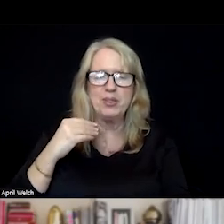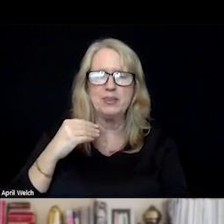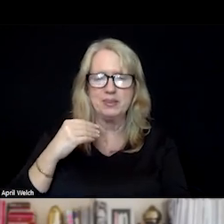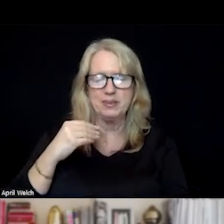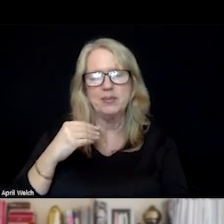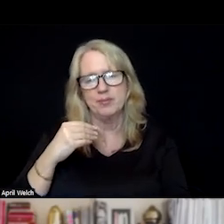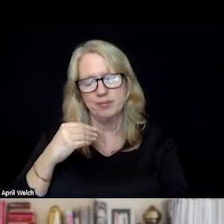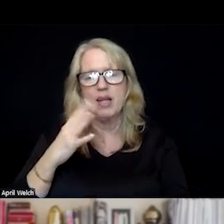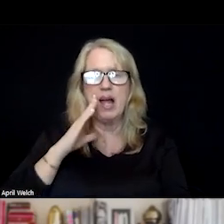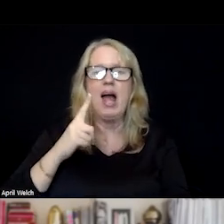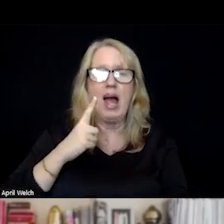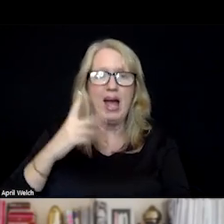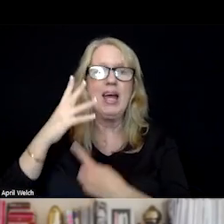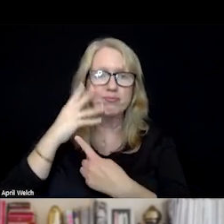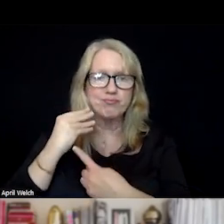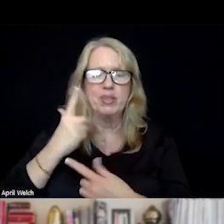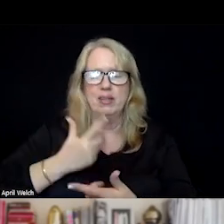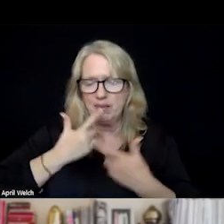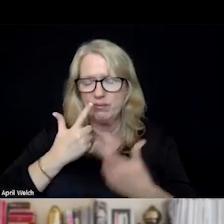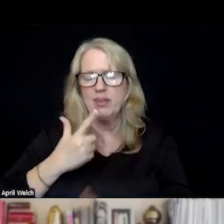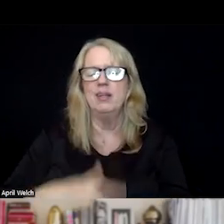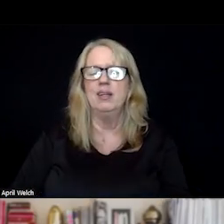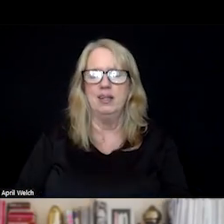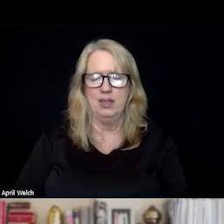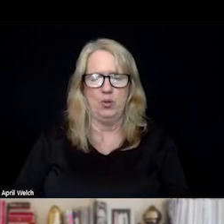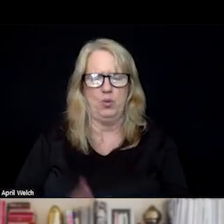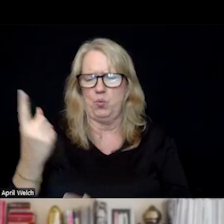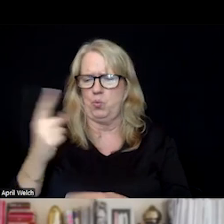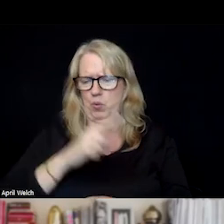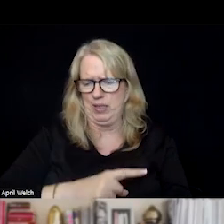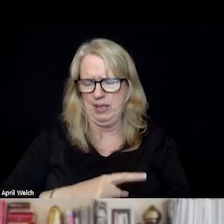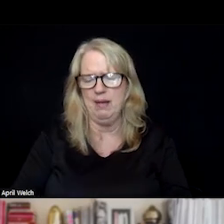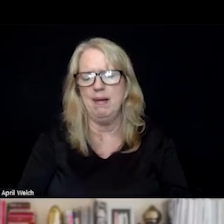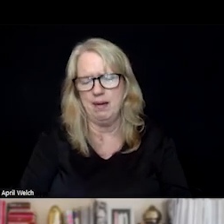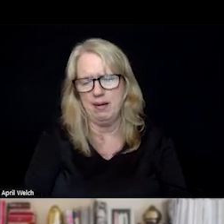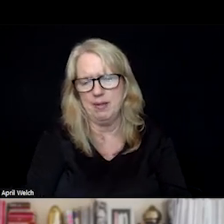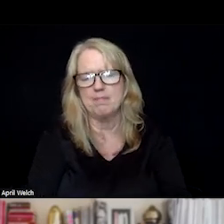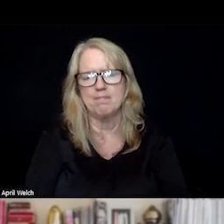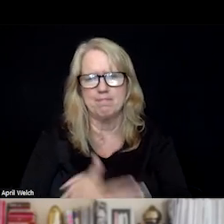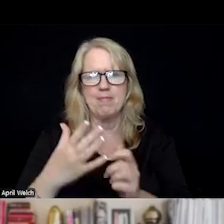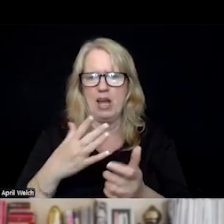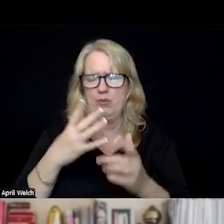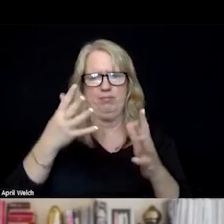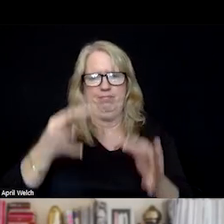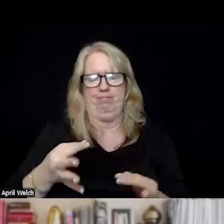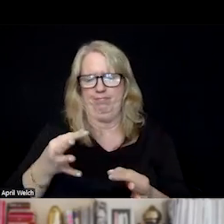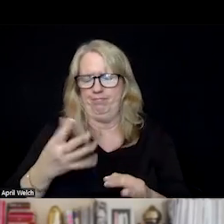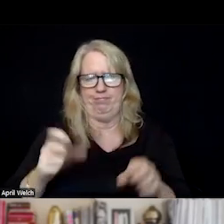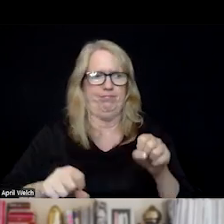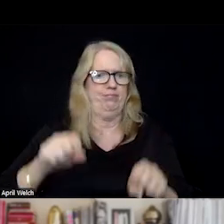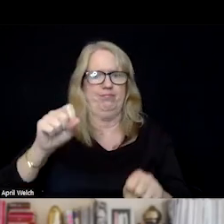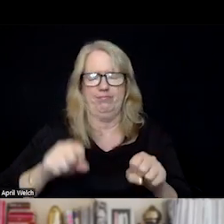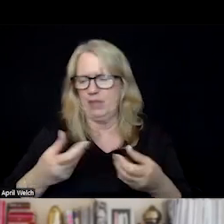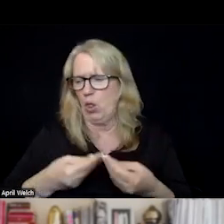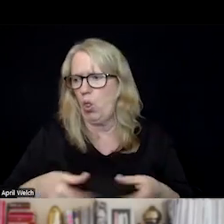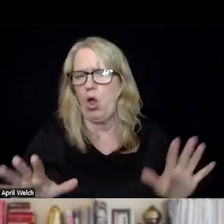well, I have lived experience, and one day I was at a crossroads and a complete loss, and thankfully I